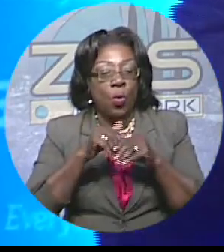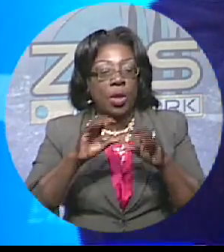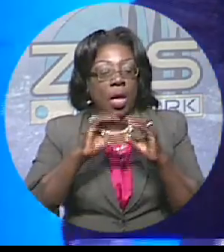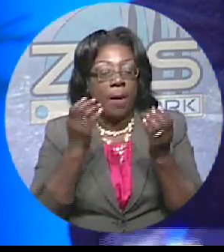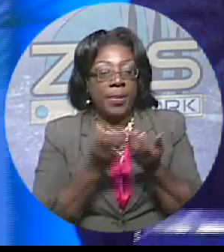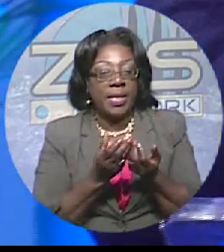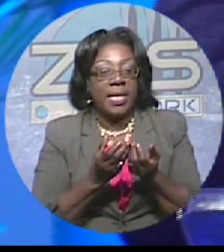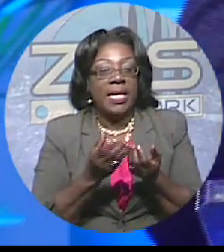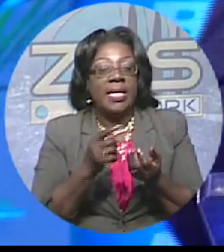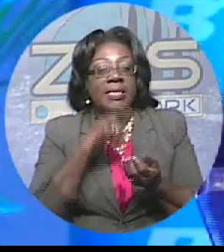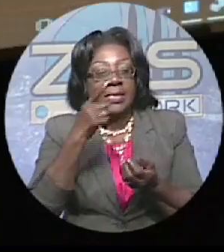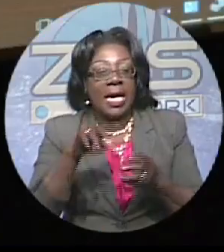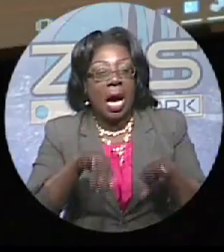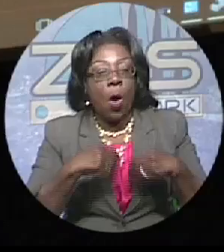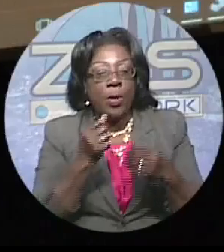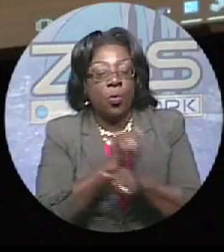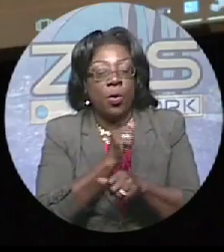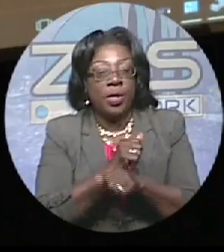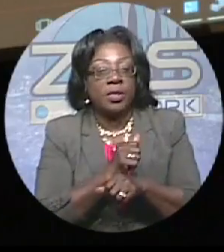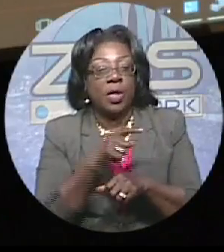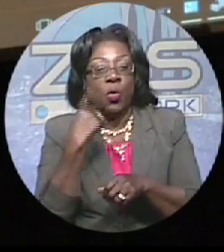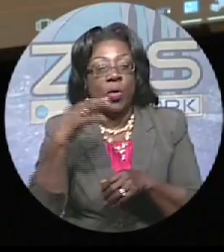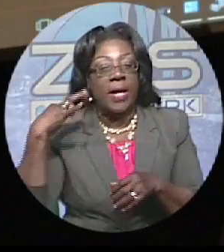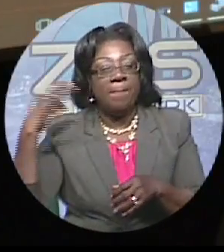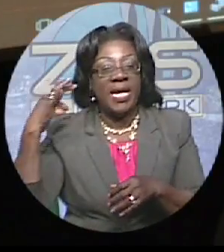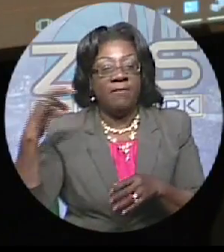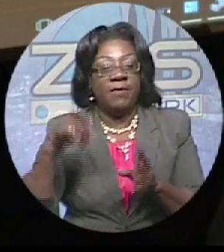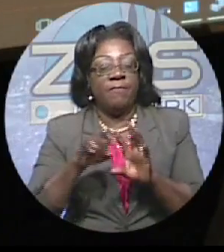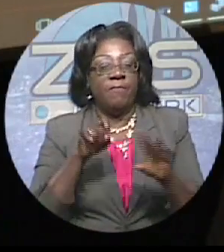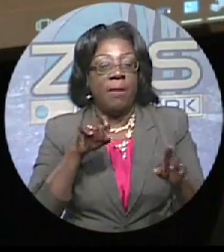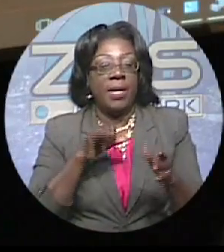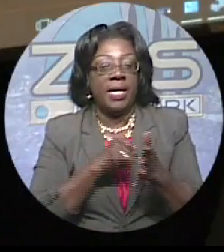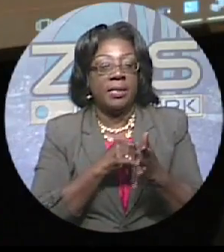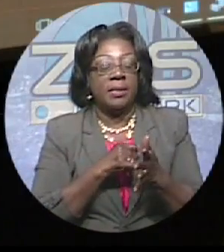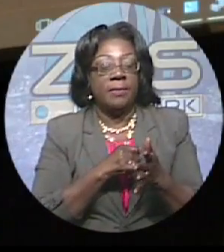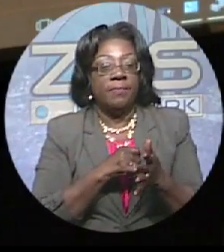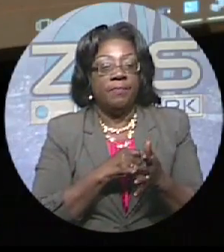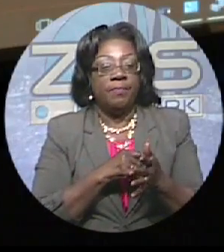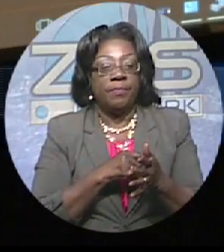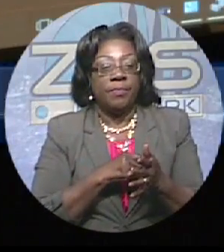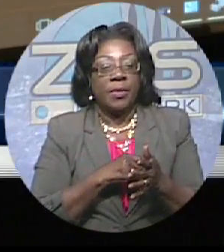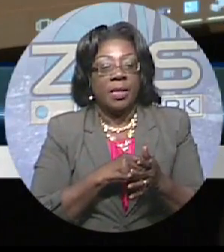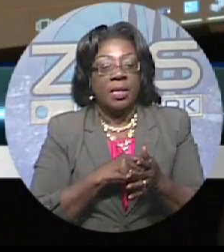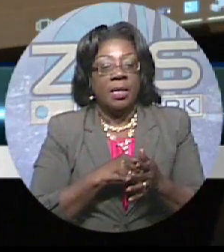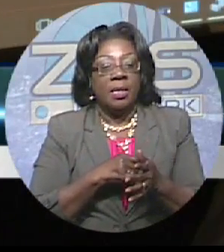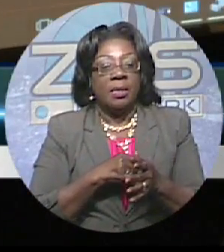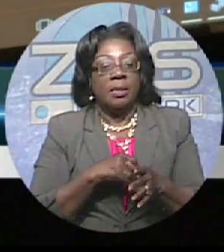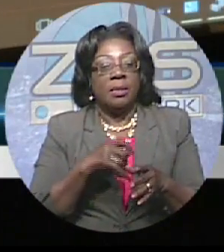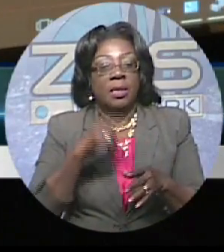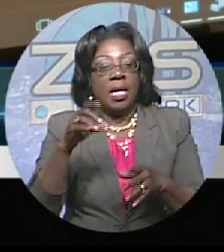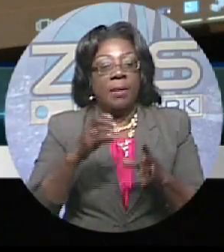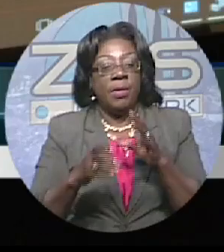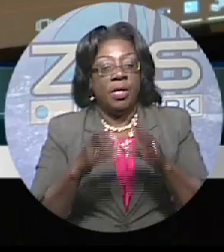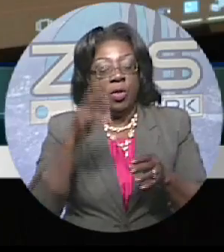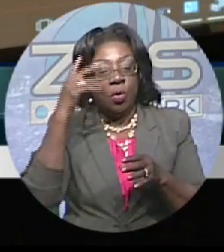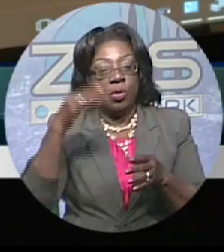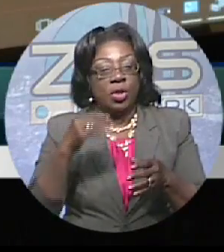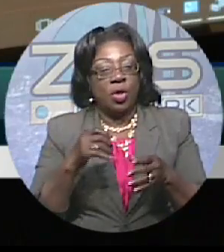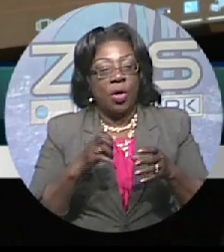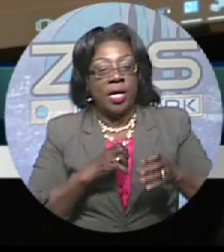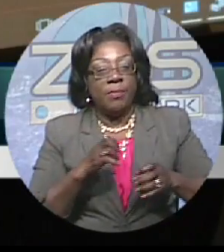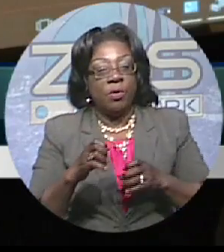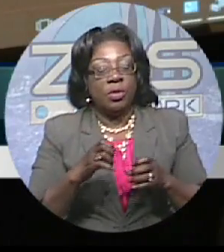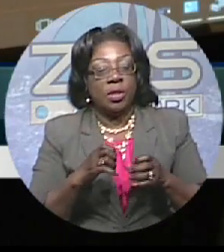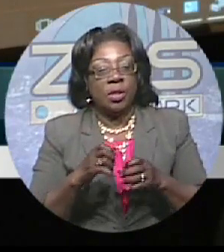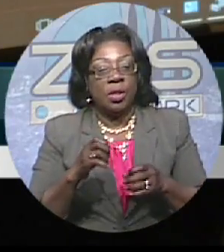can benefit by using it. Software that does emotion recognition and facial recognition. So essentially, the camera actually knows your emotions just by looking at your